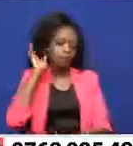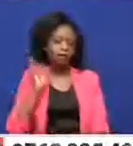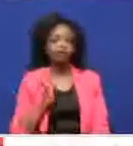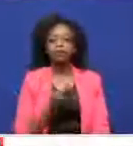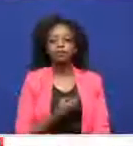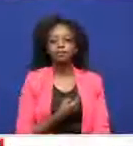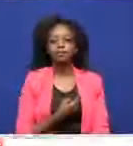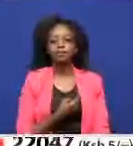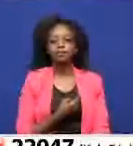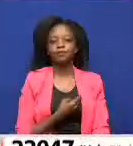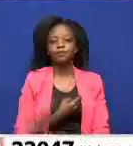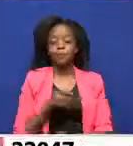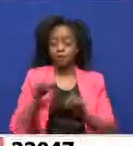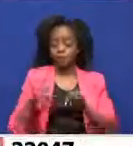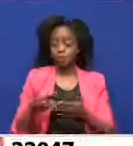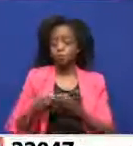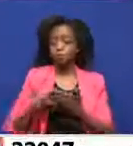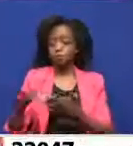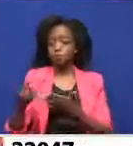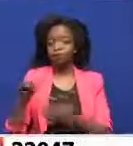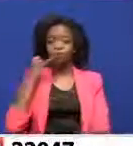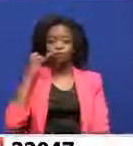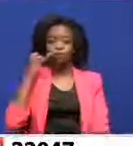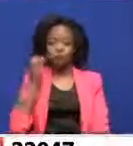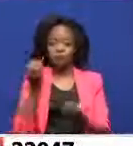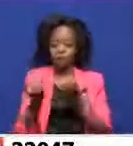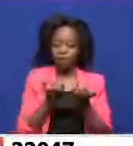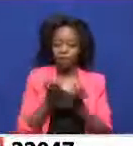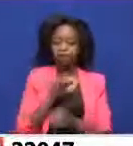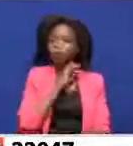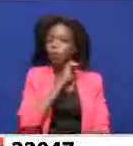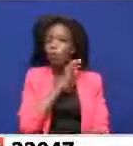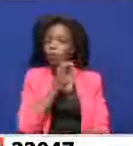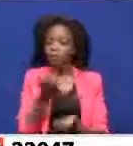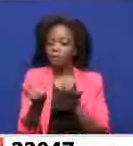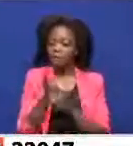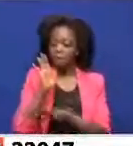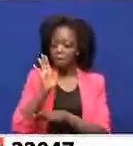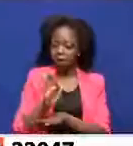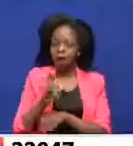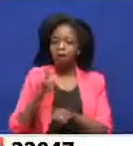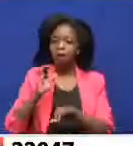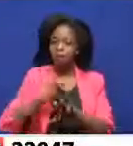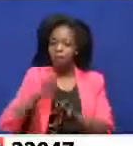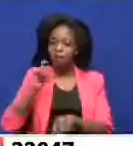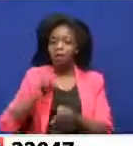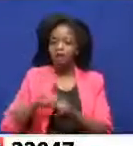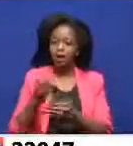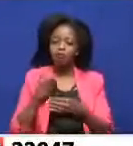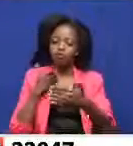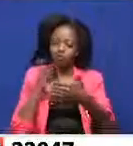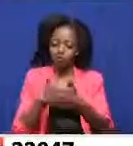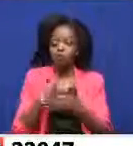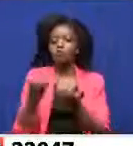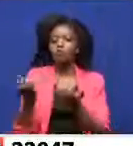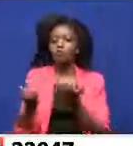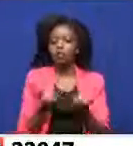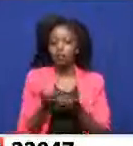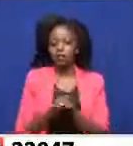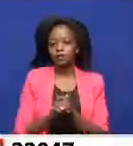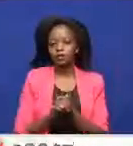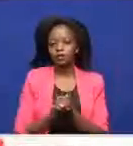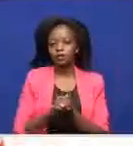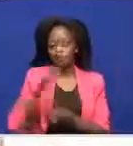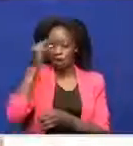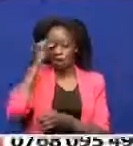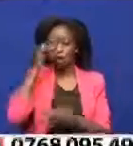mitumba traders in Nakuru County were lamenting the halt of their businesses since importation was suspended. The government suspended the importation